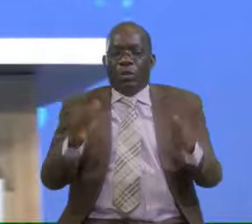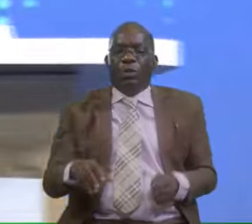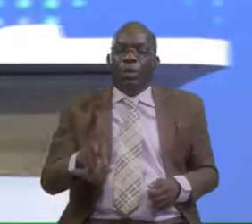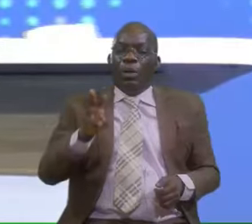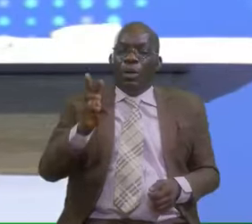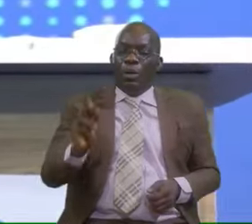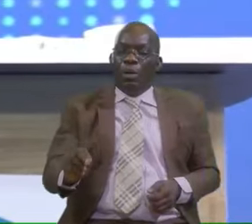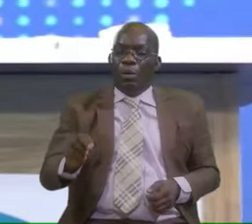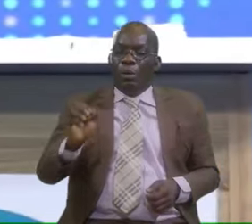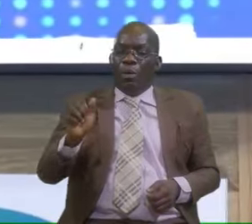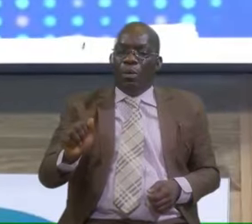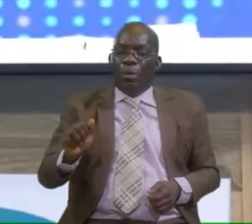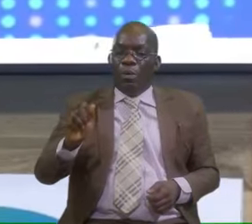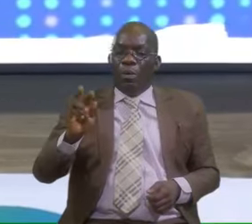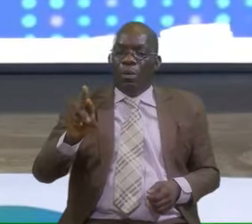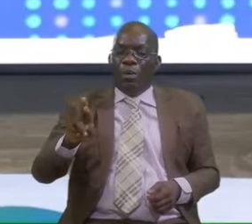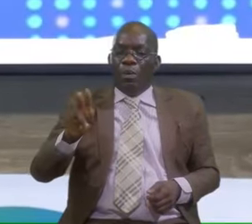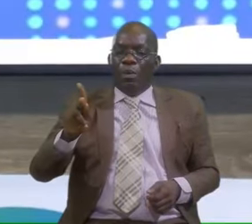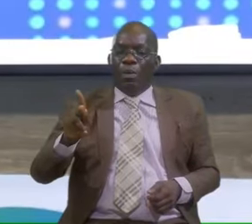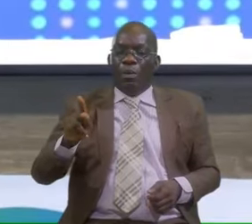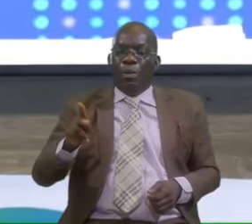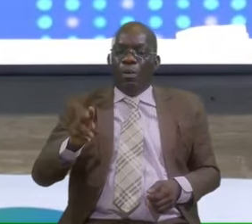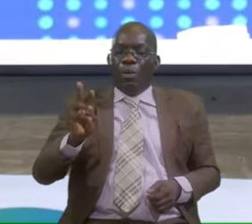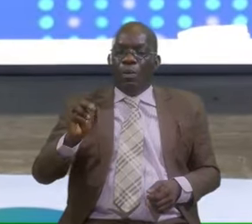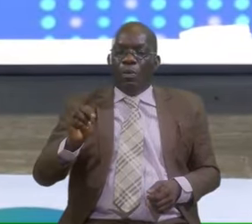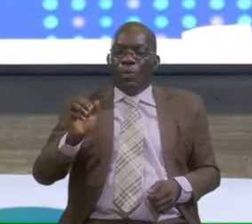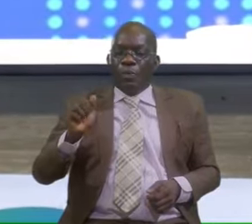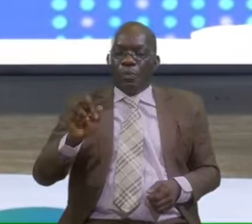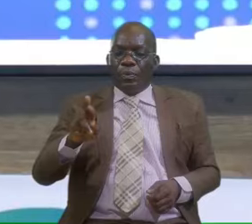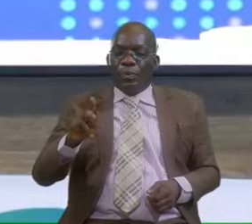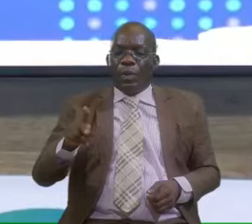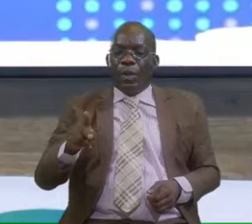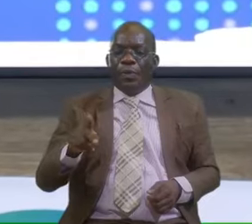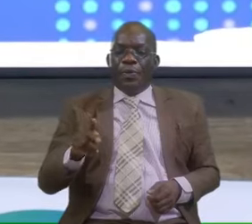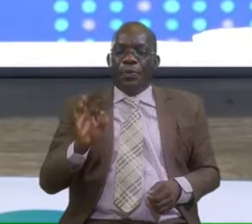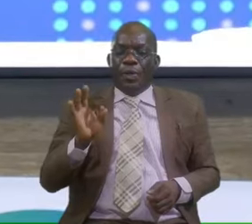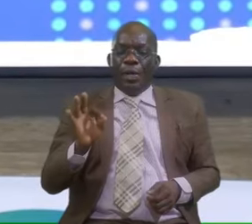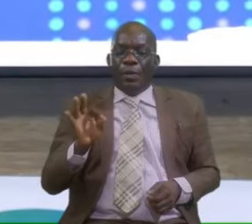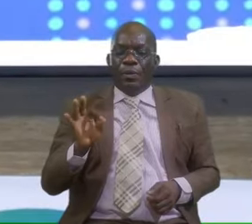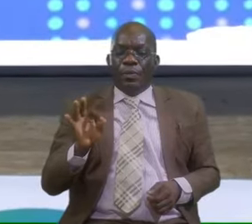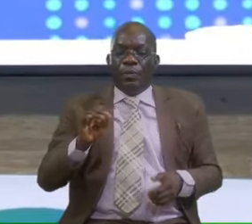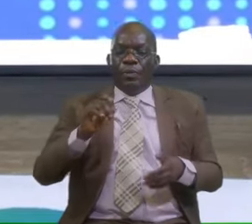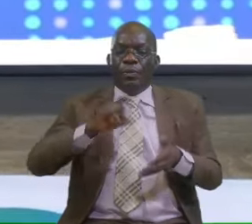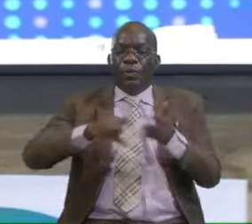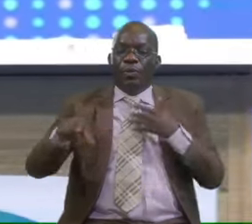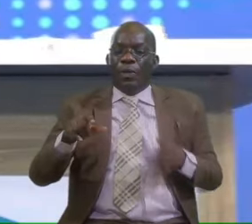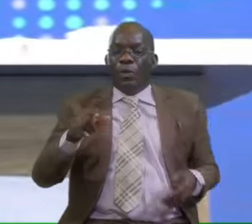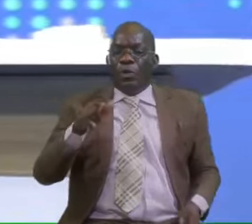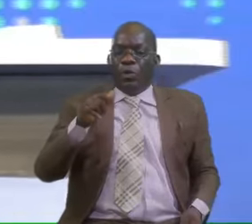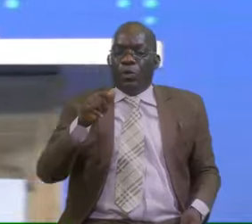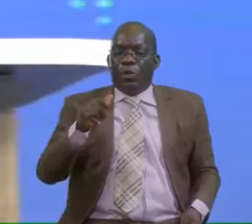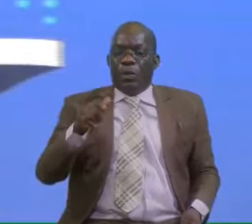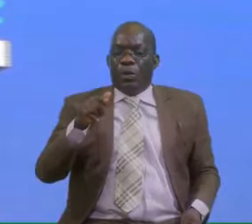9. Mark chapter 9, we're reading from verse 23. Mark